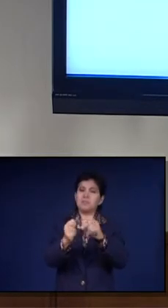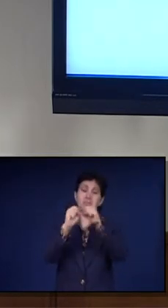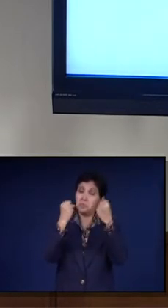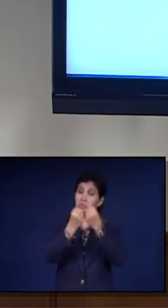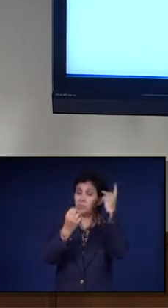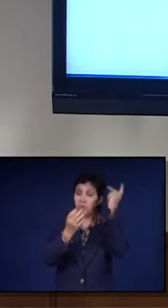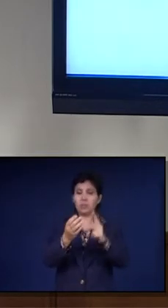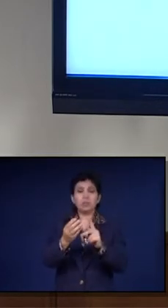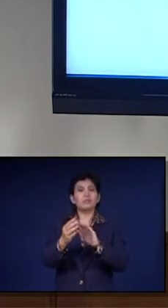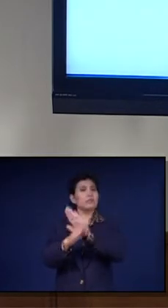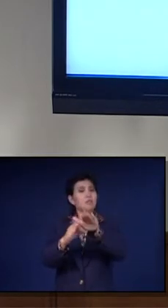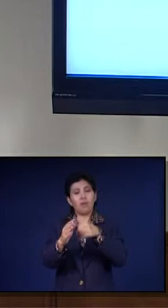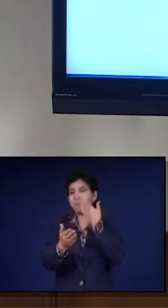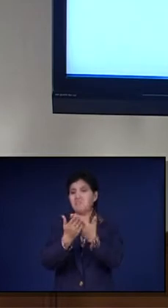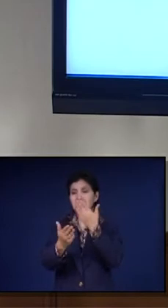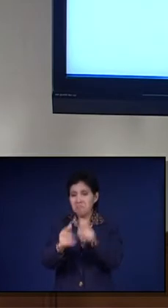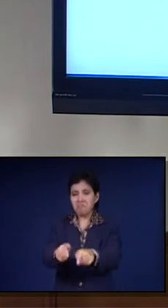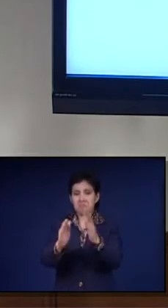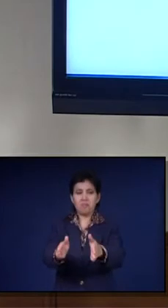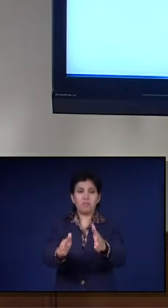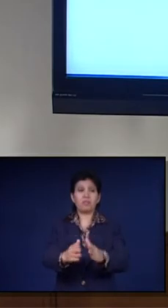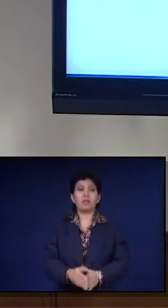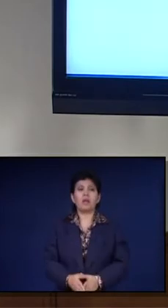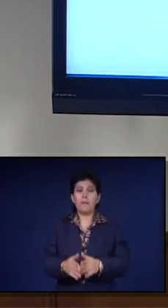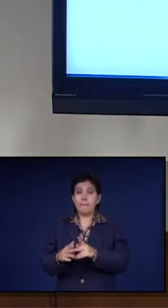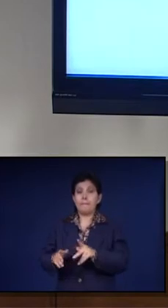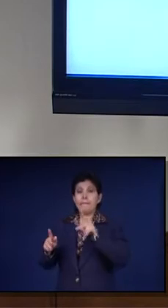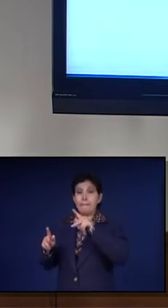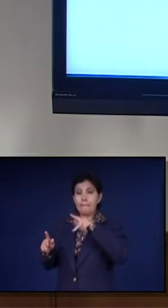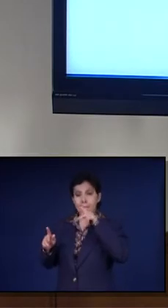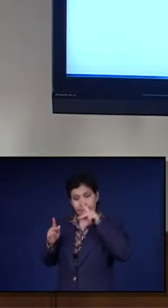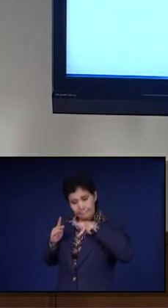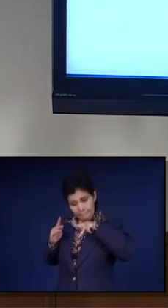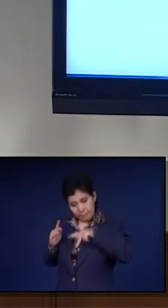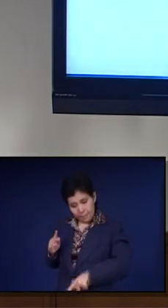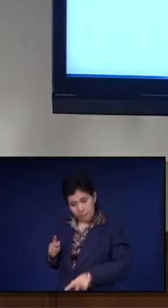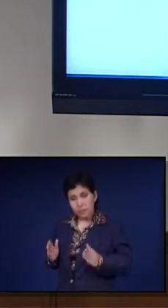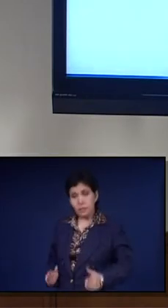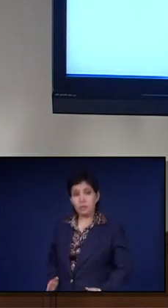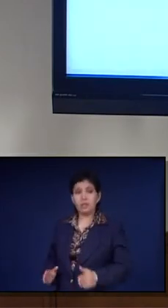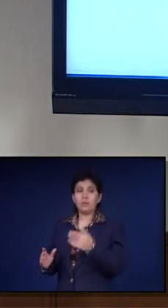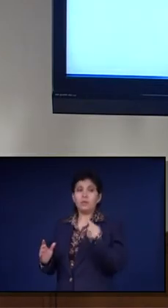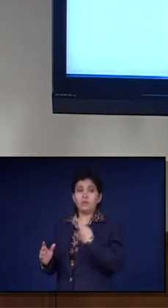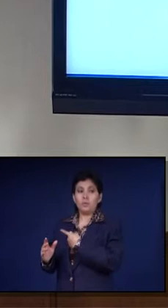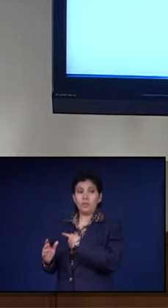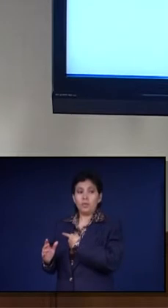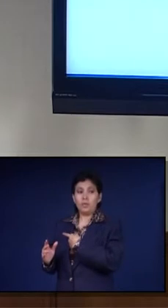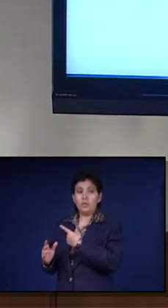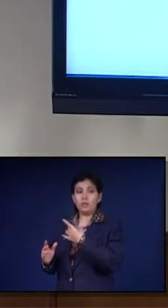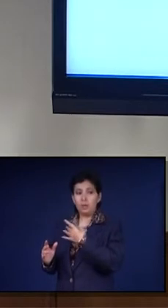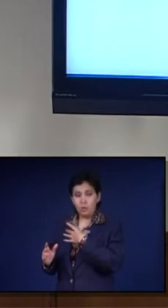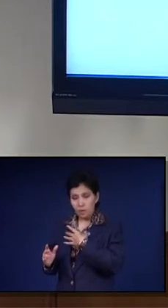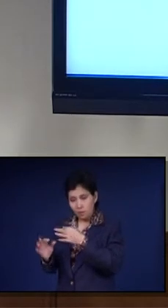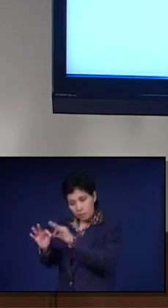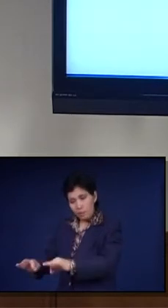psychology is everything. Now, personality is in fact important. We can't neglect the importance